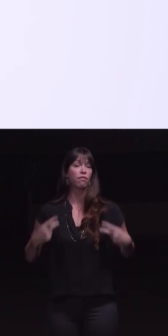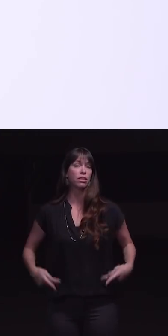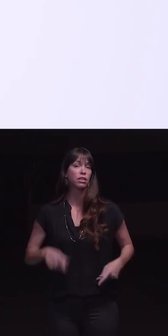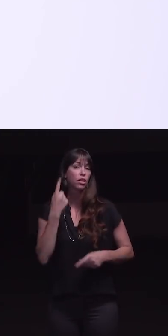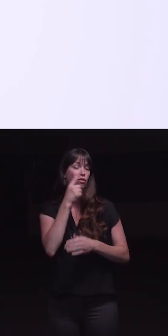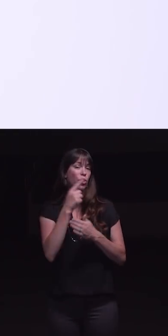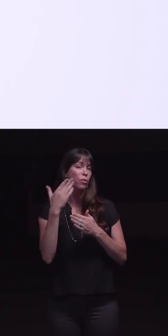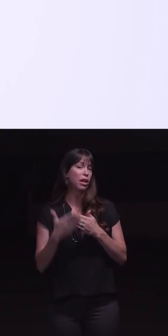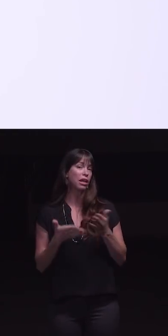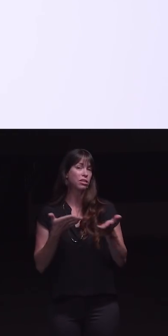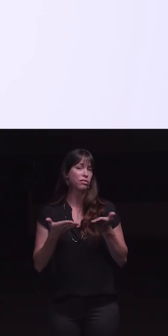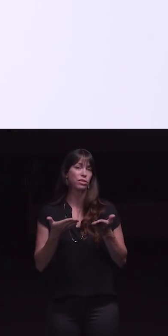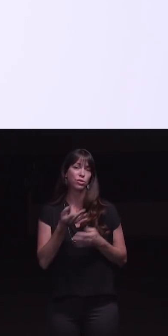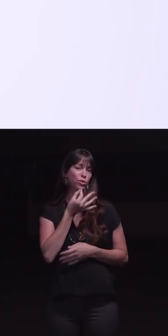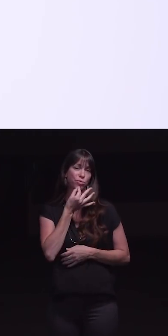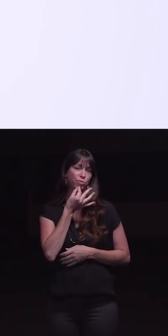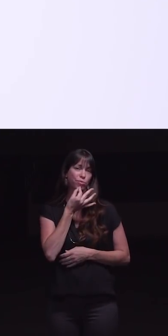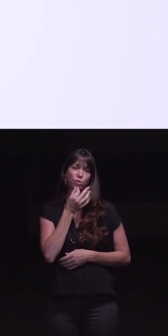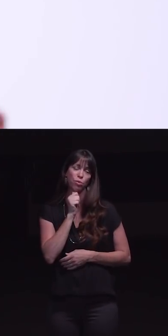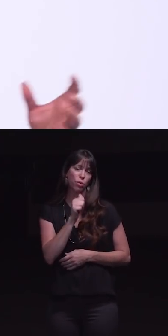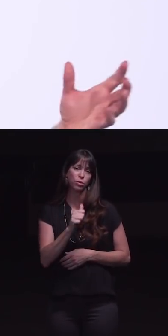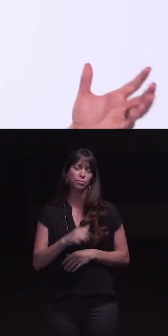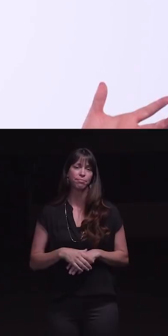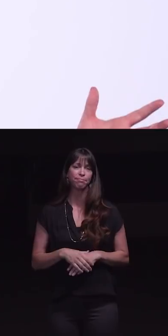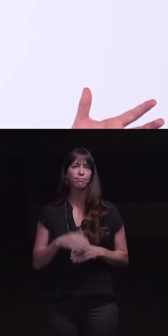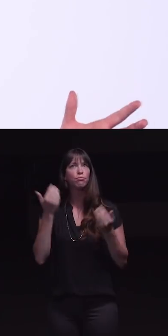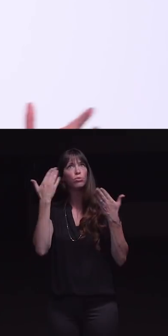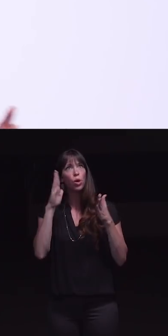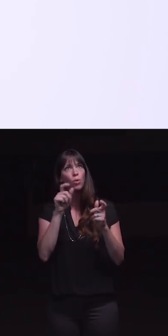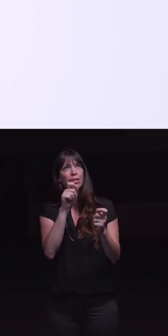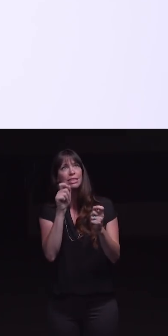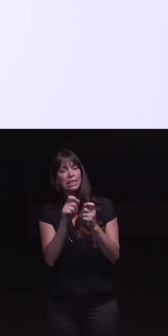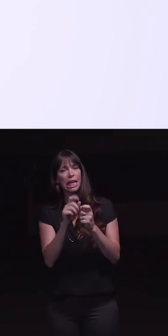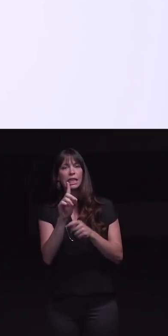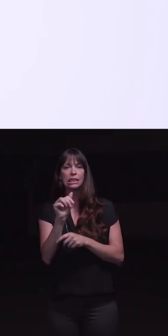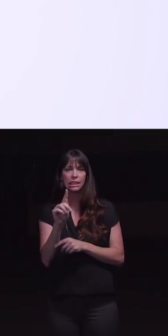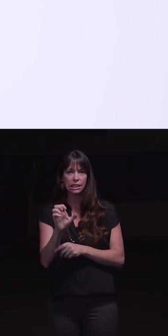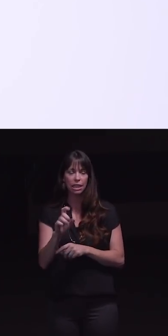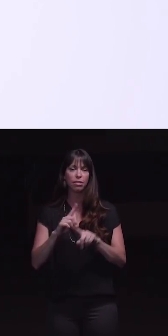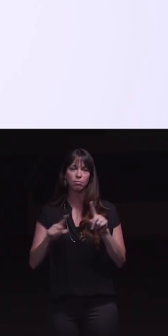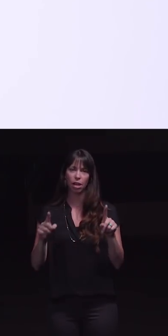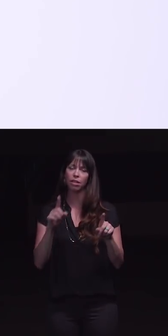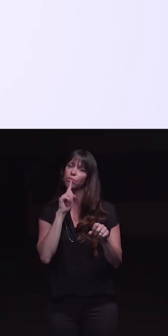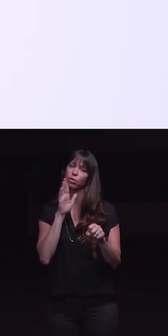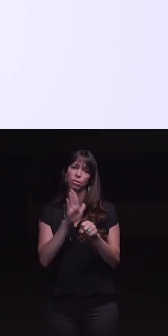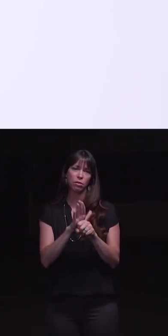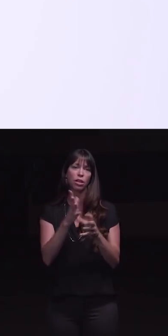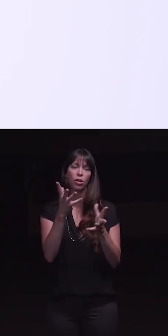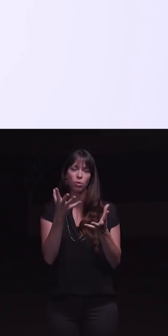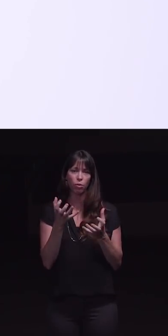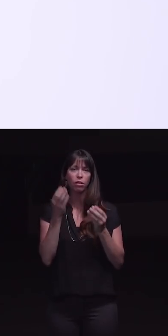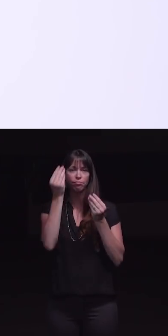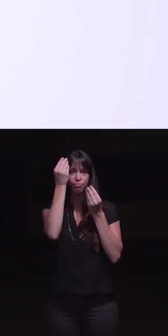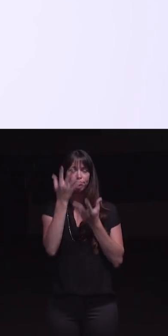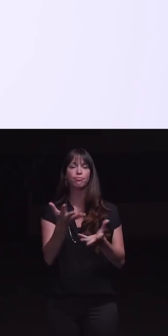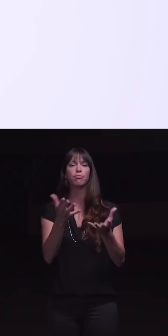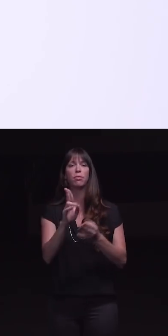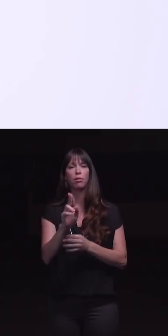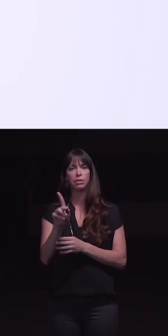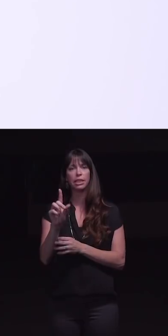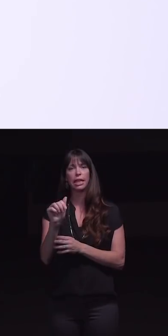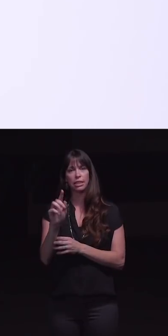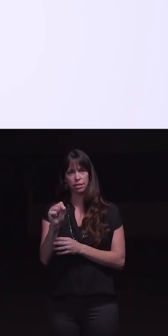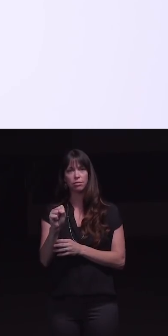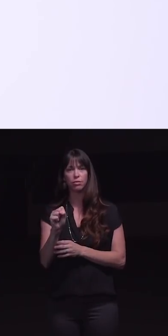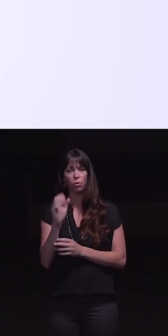weekend services soon. We don't know an exact date, but we commit to keeping you regularly updated.